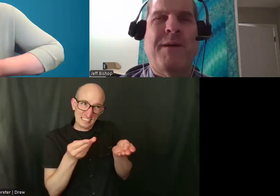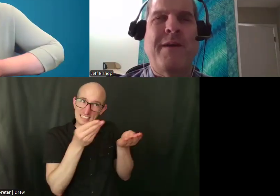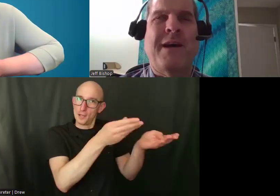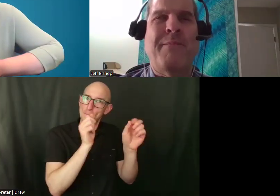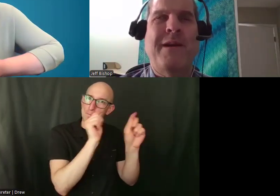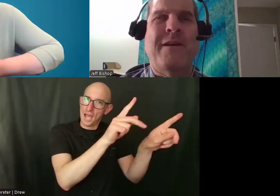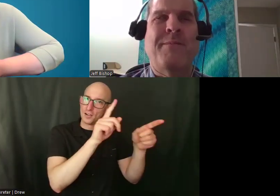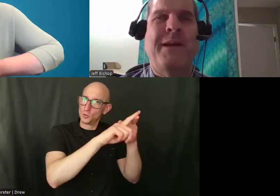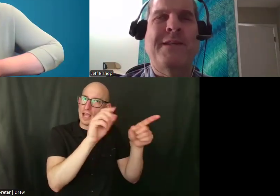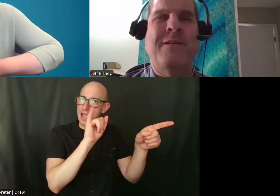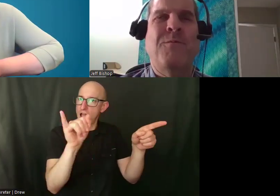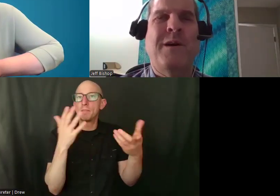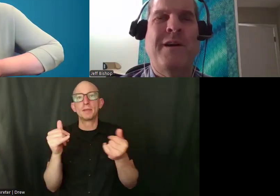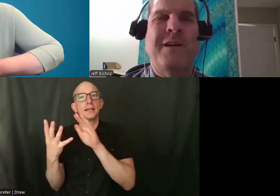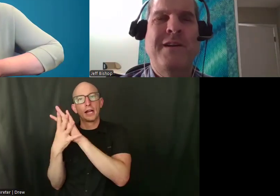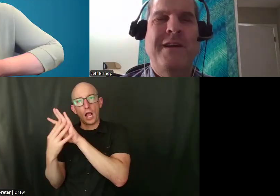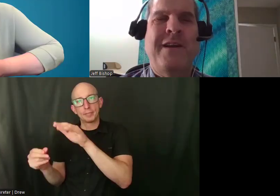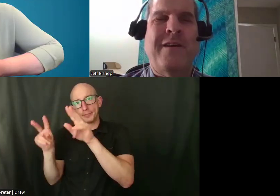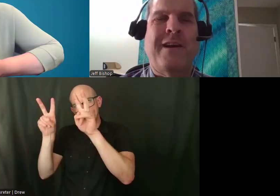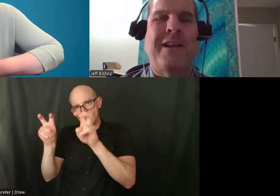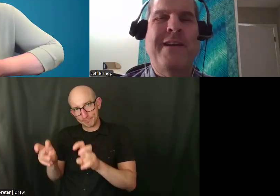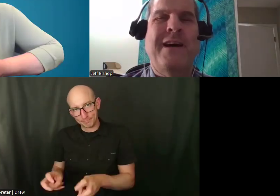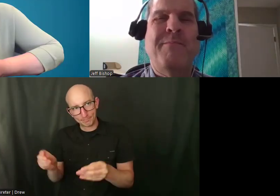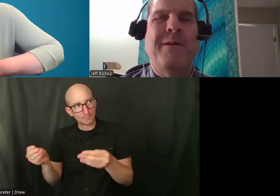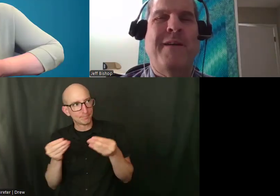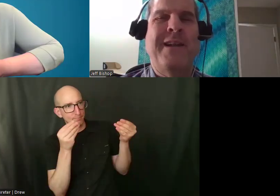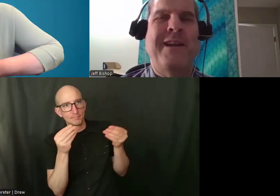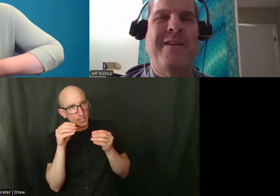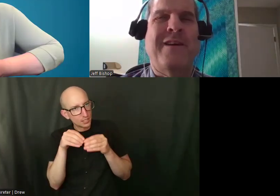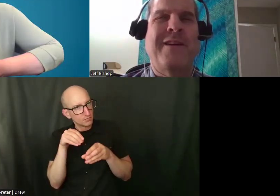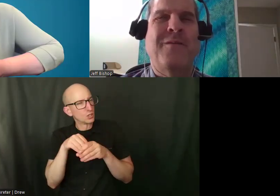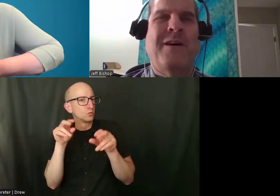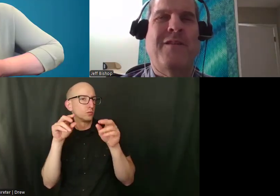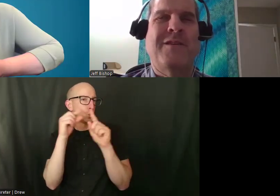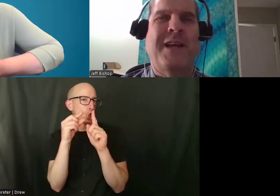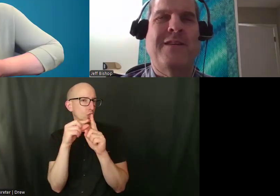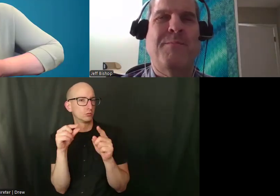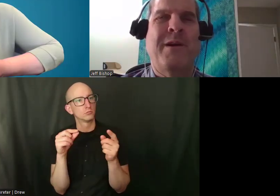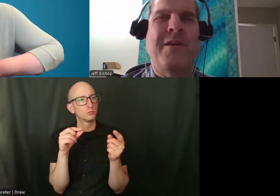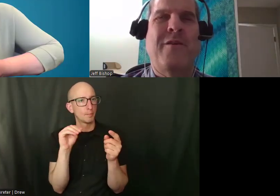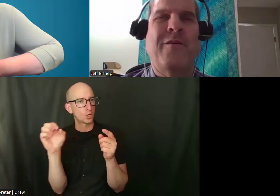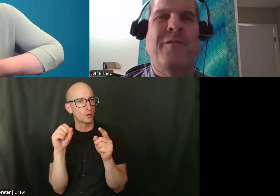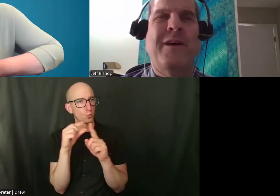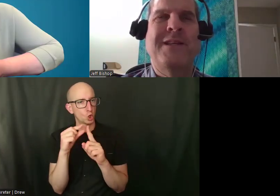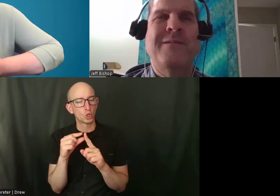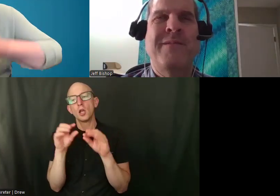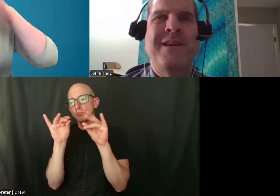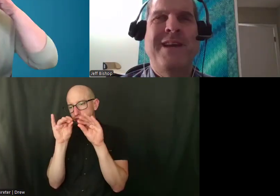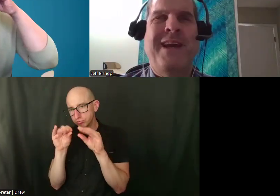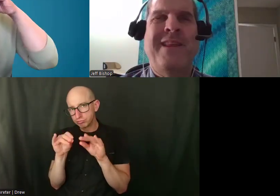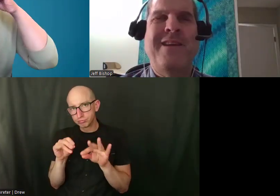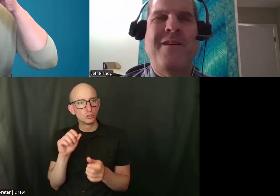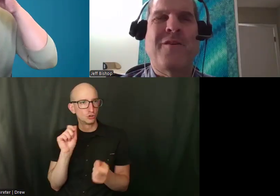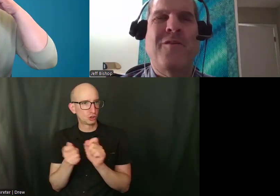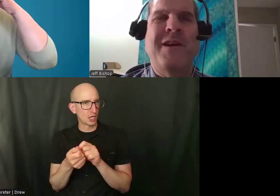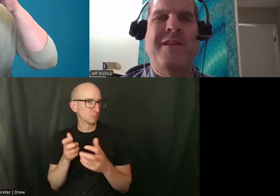you're going to probably copy it and you're going to paste it in Word and you're going to clean it up, right? And you're going to do all of those things, put it in your own voice.